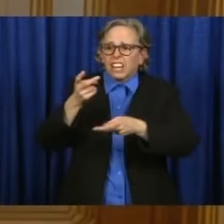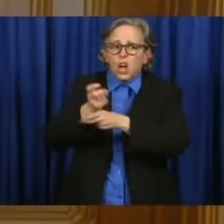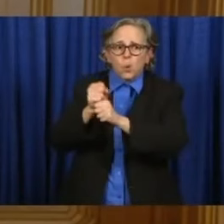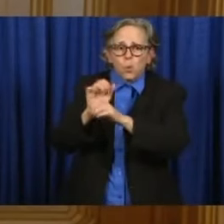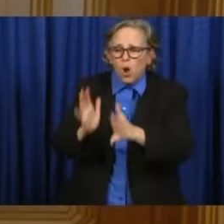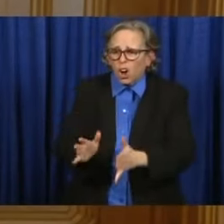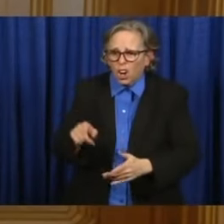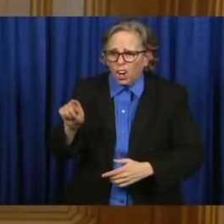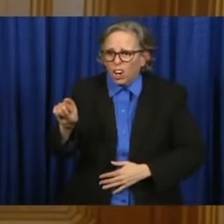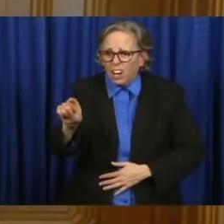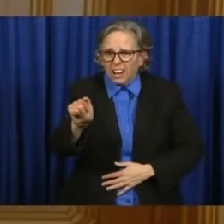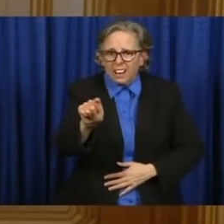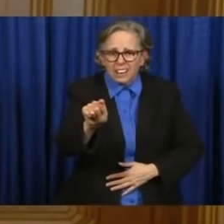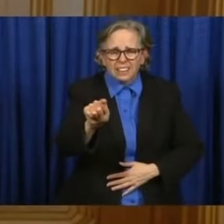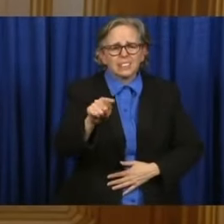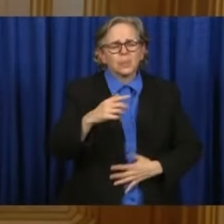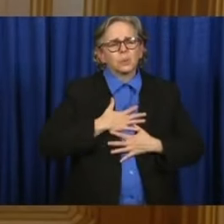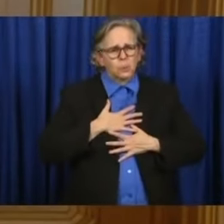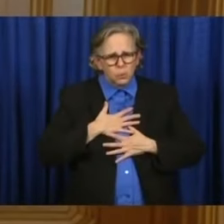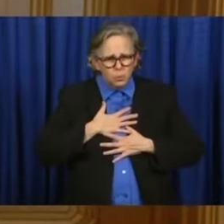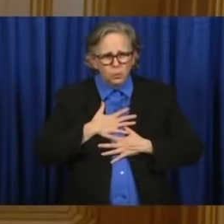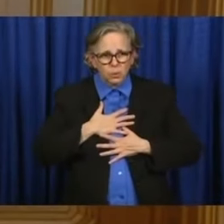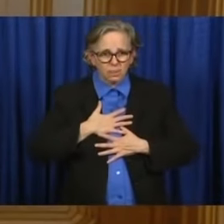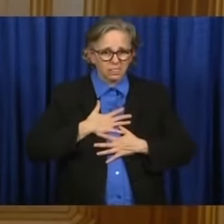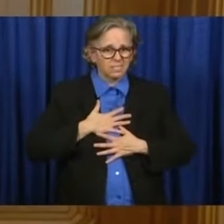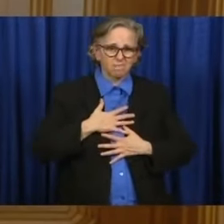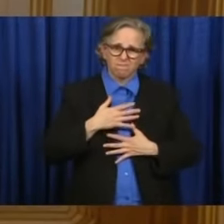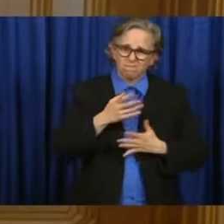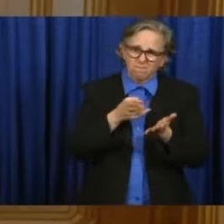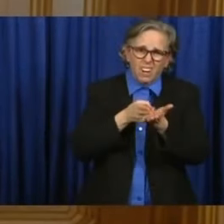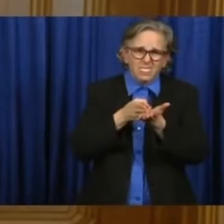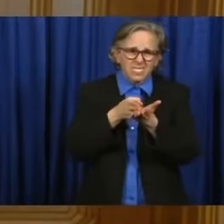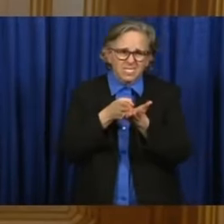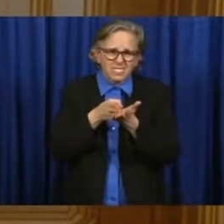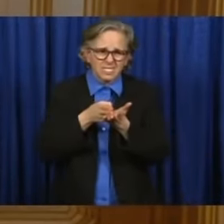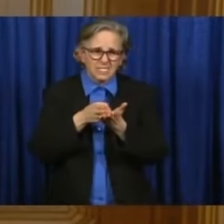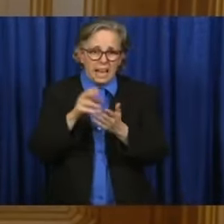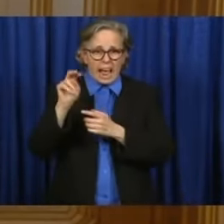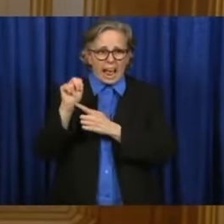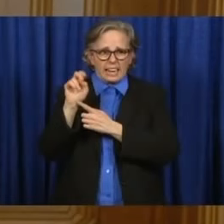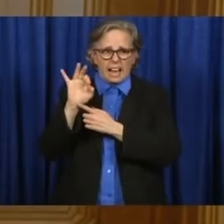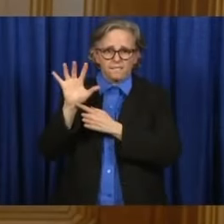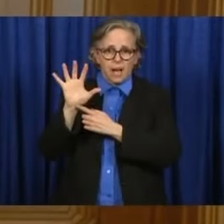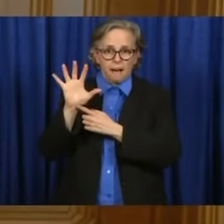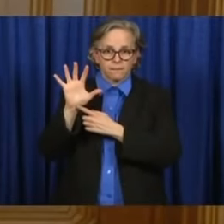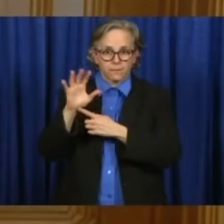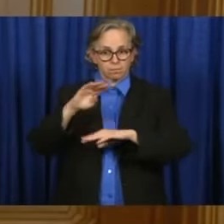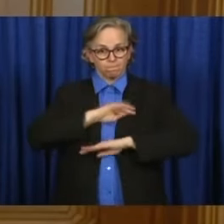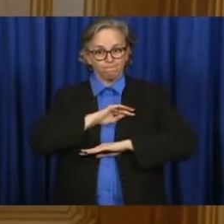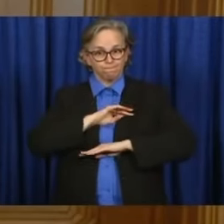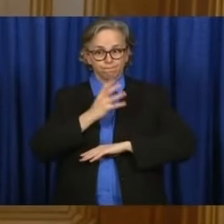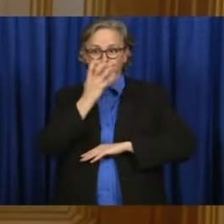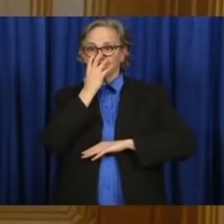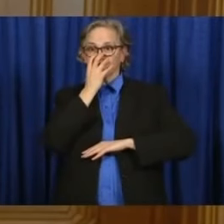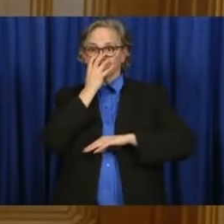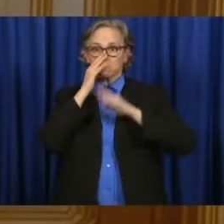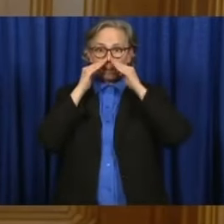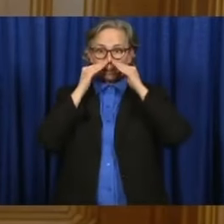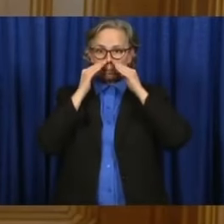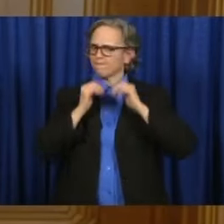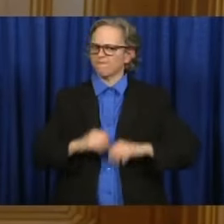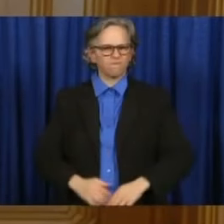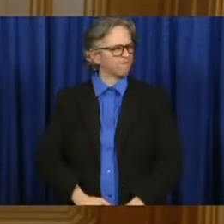The truth is that we do not have enough of the N95 masks, for example. We do not